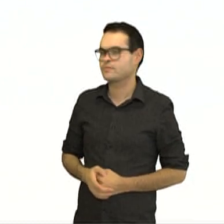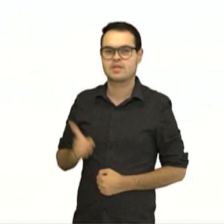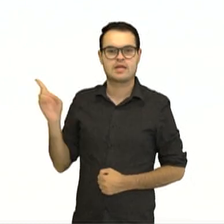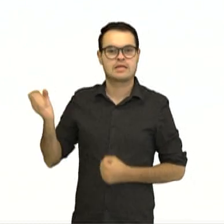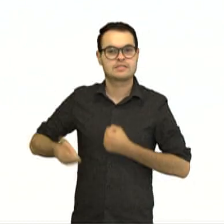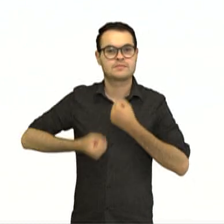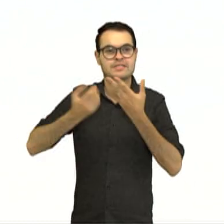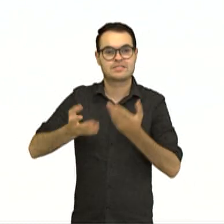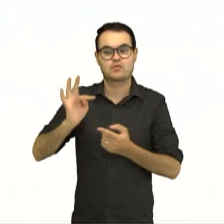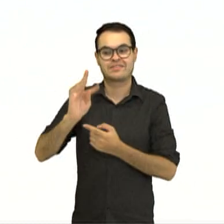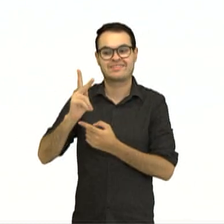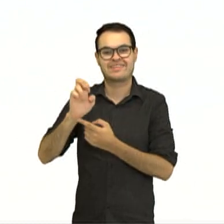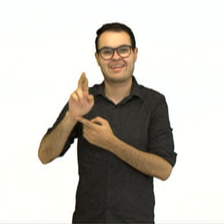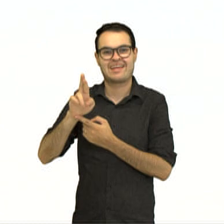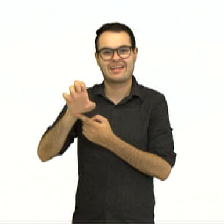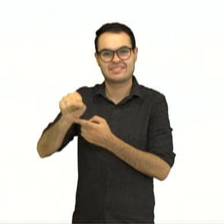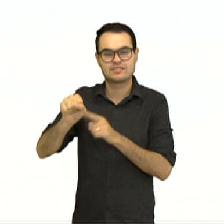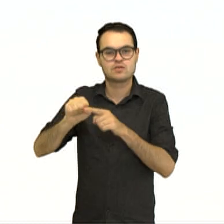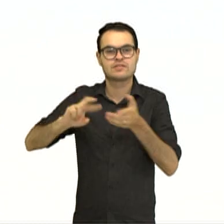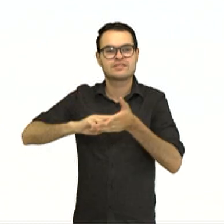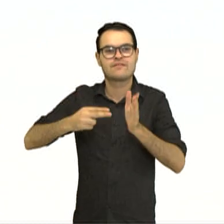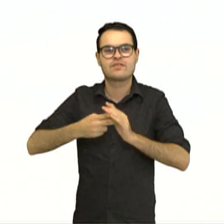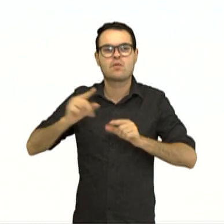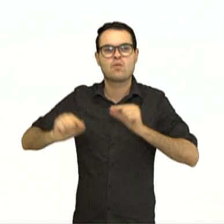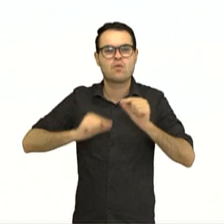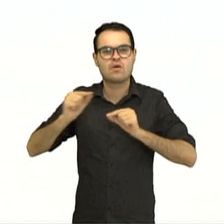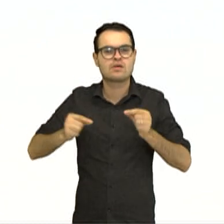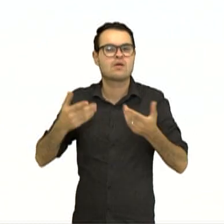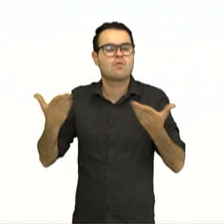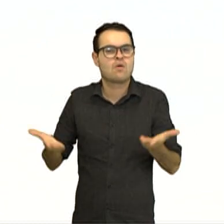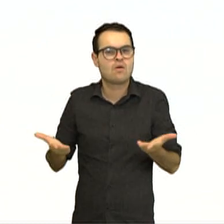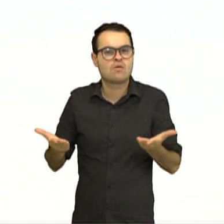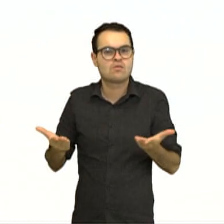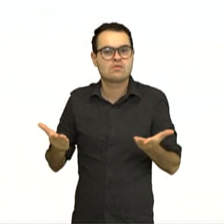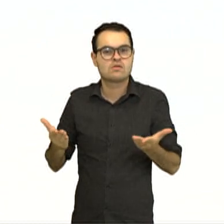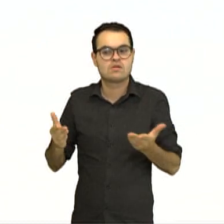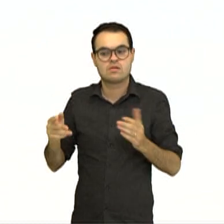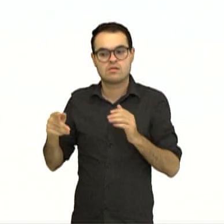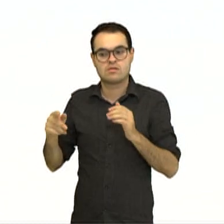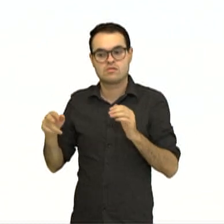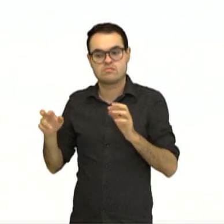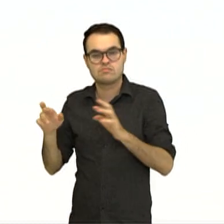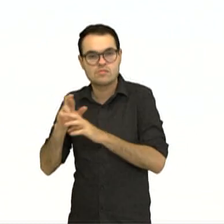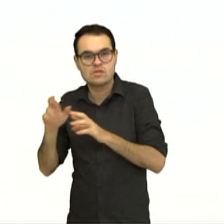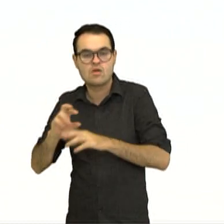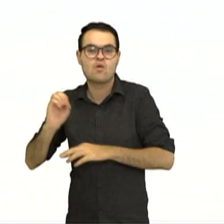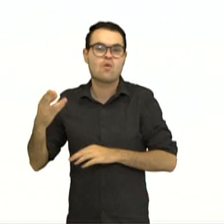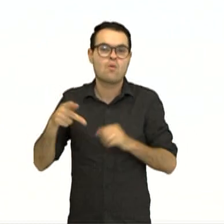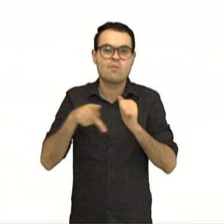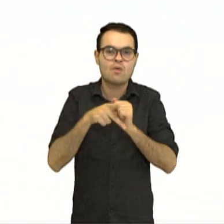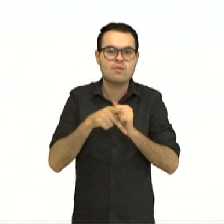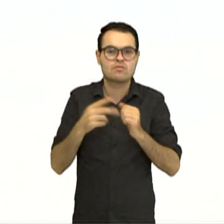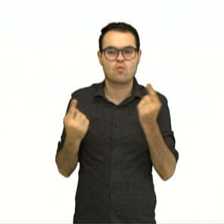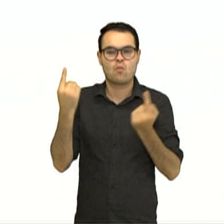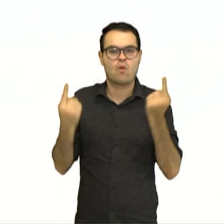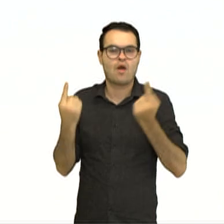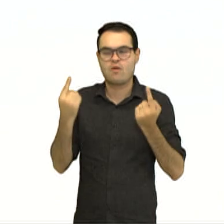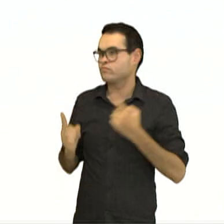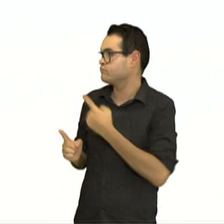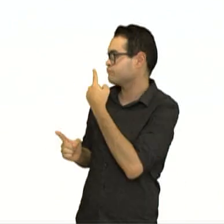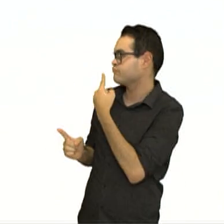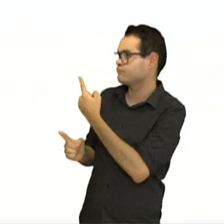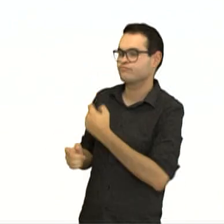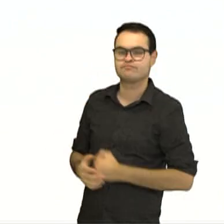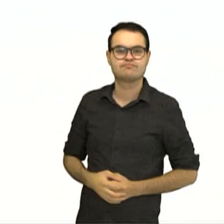expressão there's refere-se a relative pronouns and contractions or possessive pronouns and